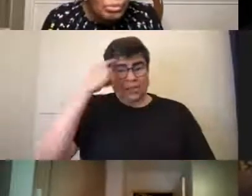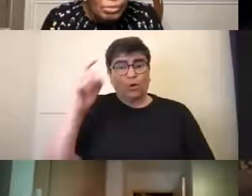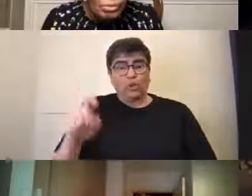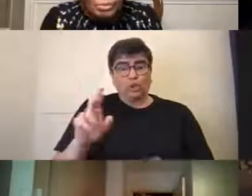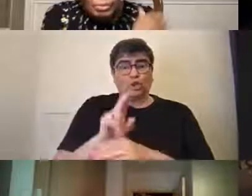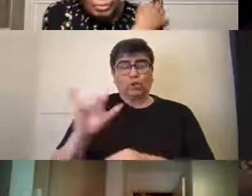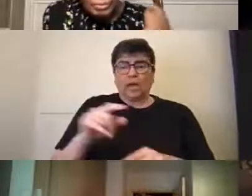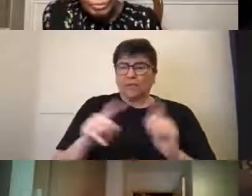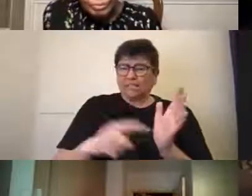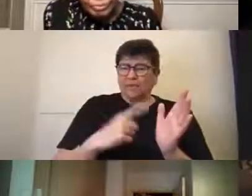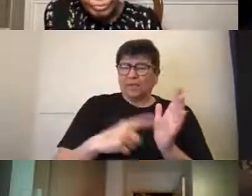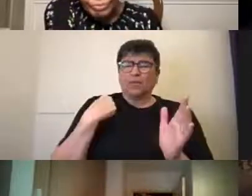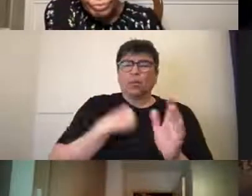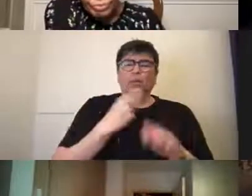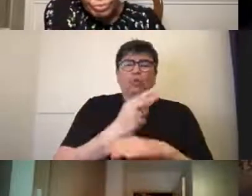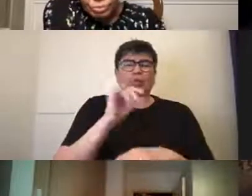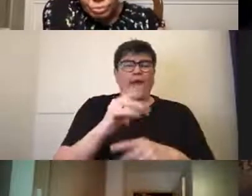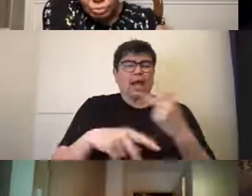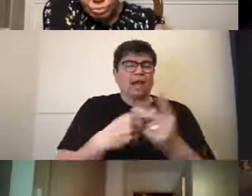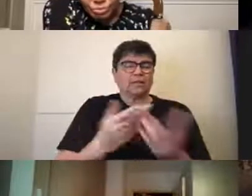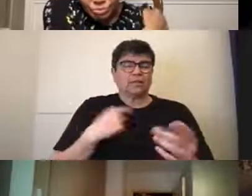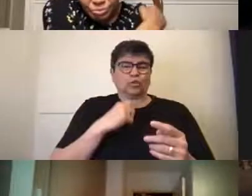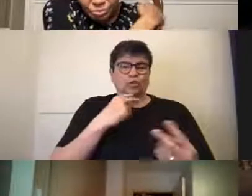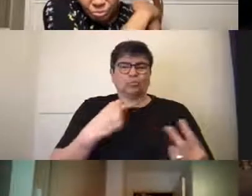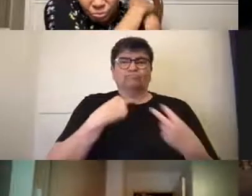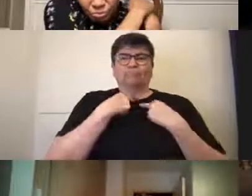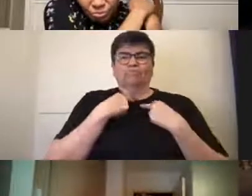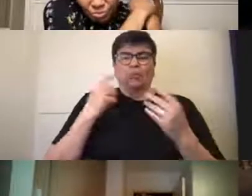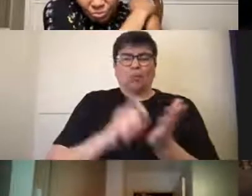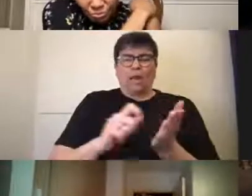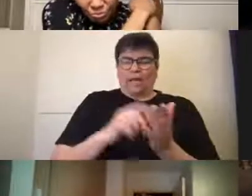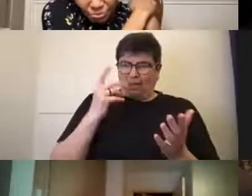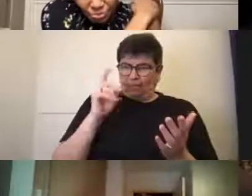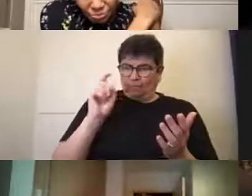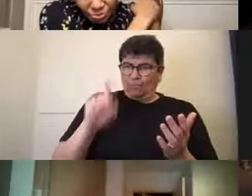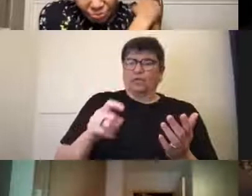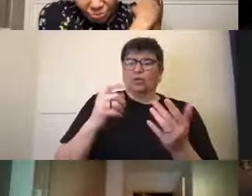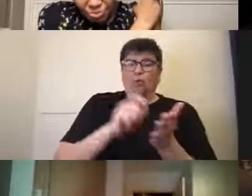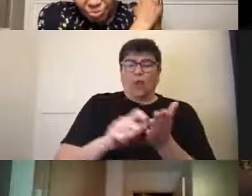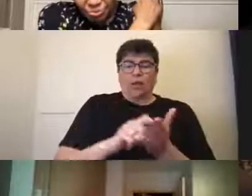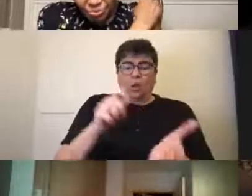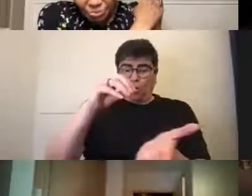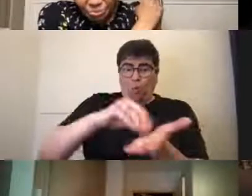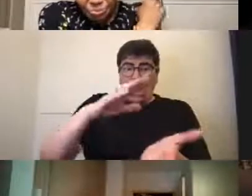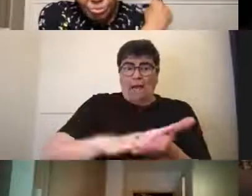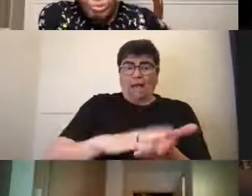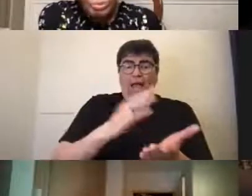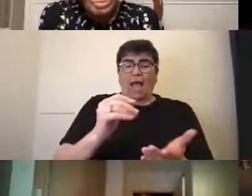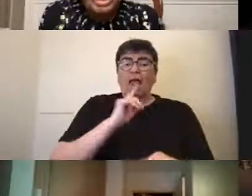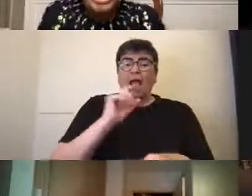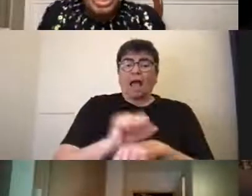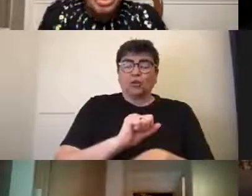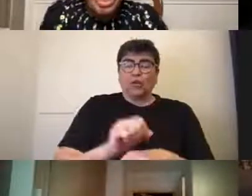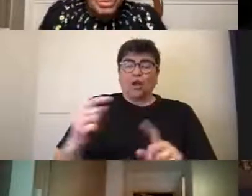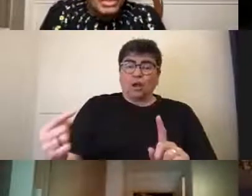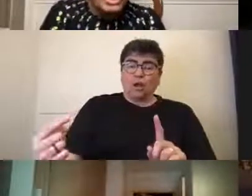that, but sometimes we use that kind of stuff to stop us from writing the thing we might need to write. Writing it and actually like going